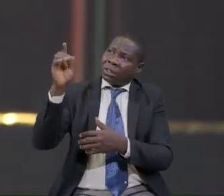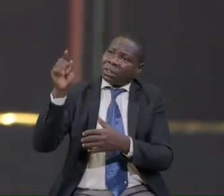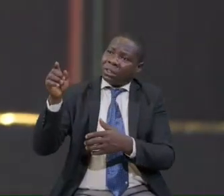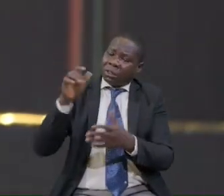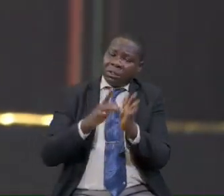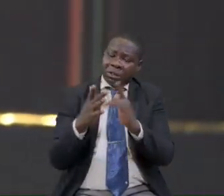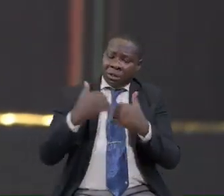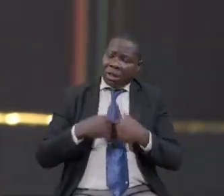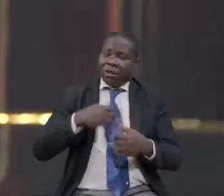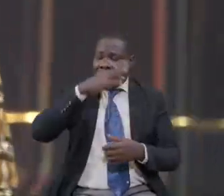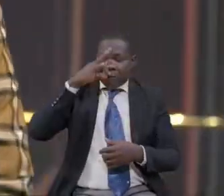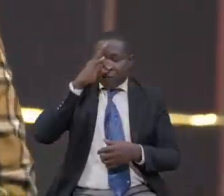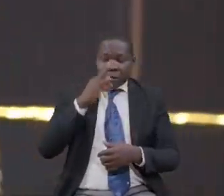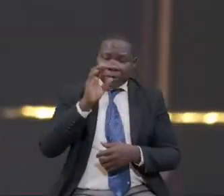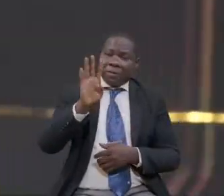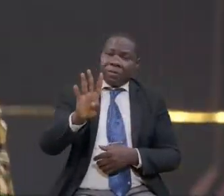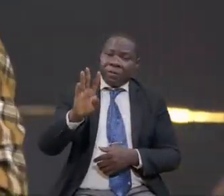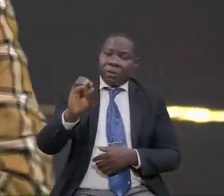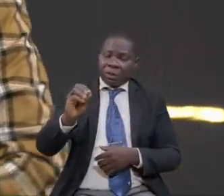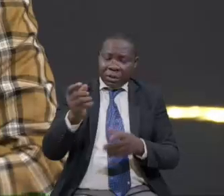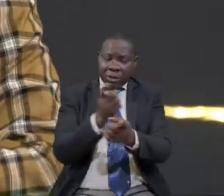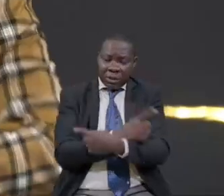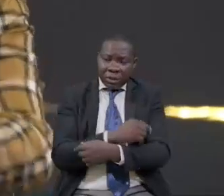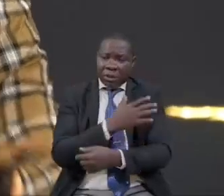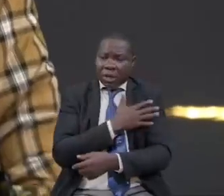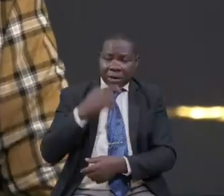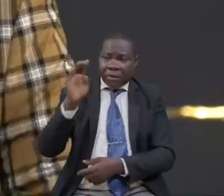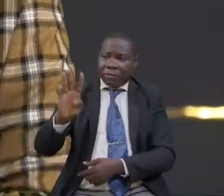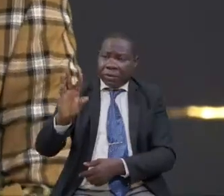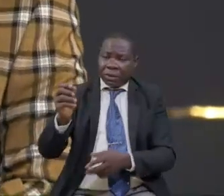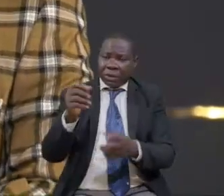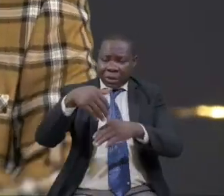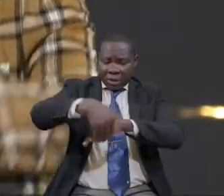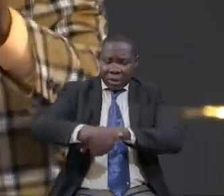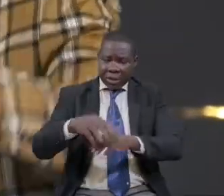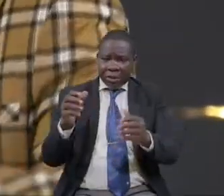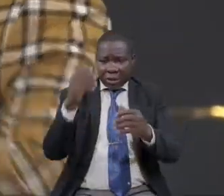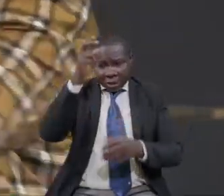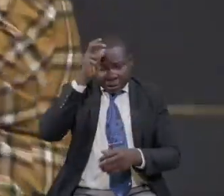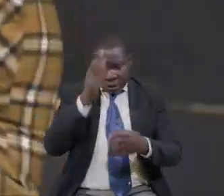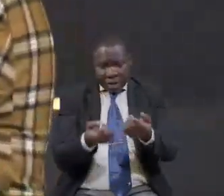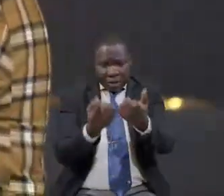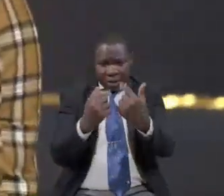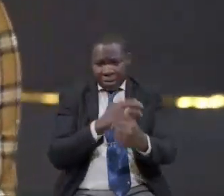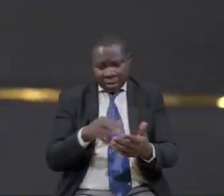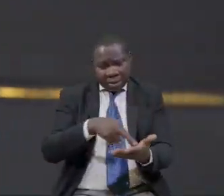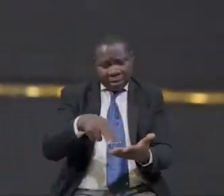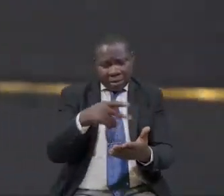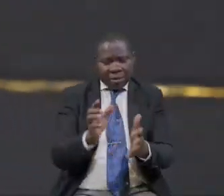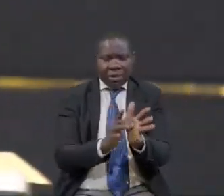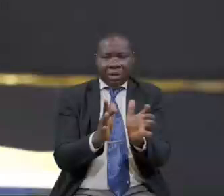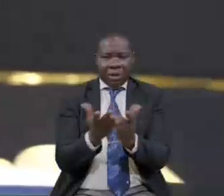40 nights, Satan came and he quoted the Bible for him. He said, throw yourself